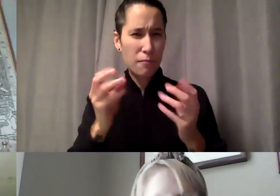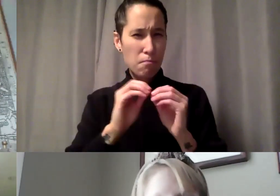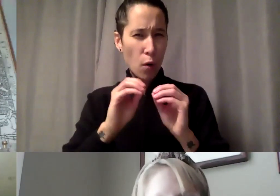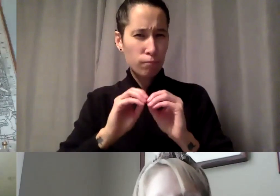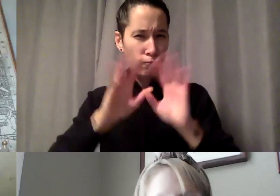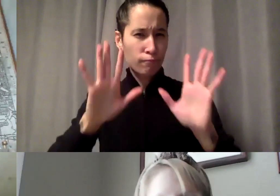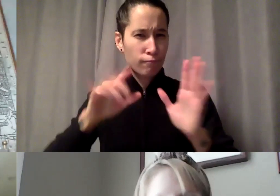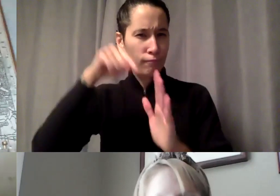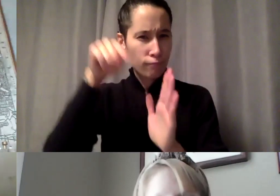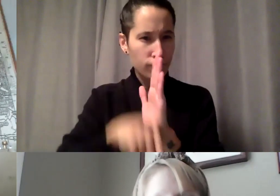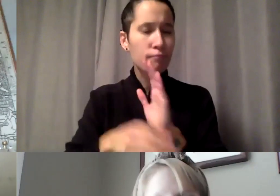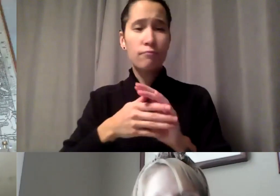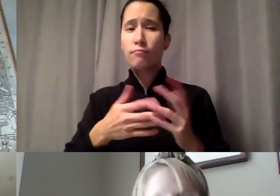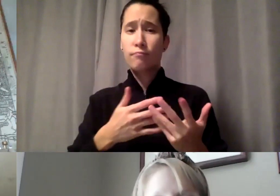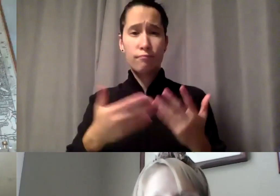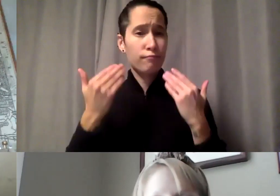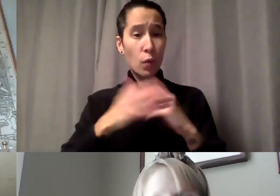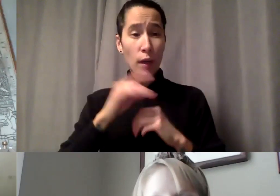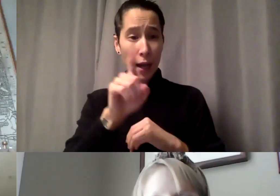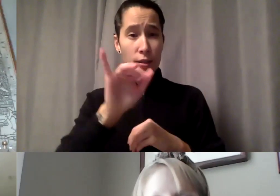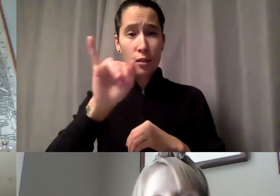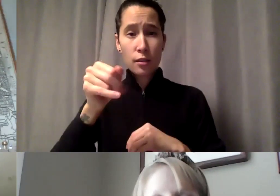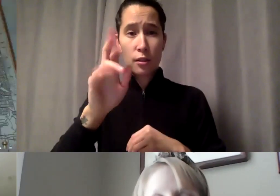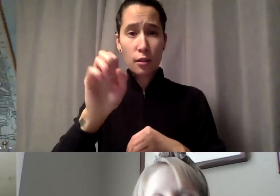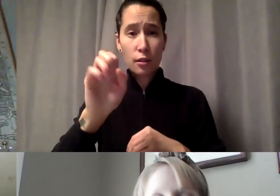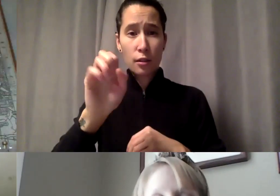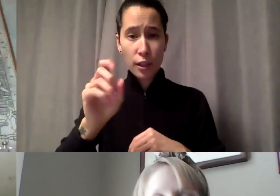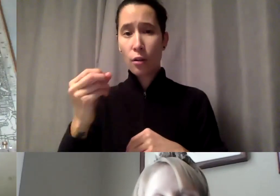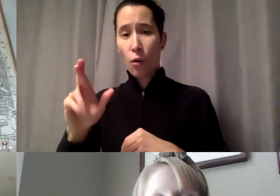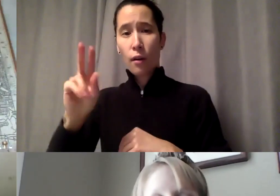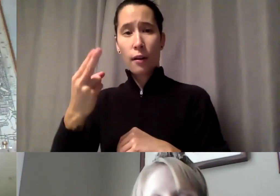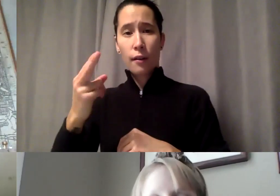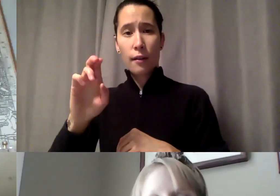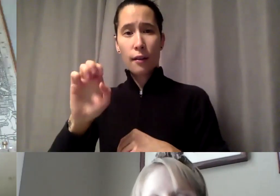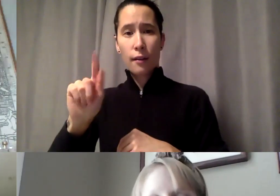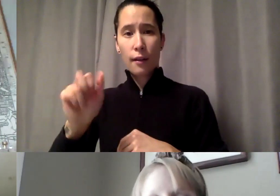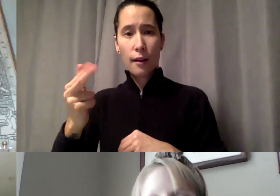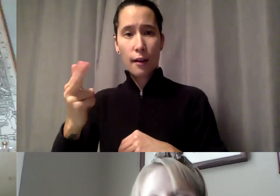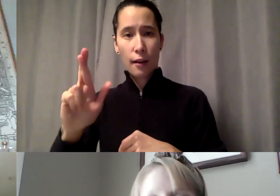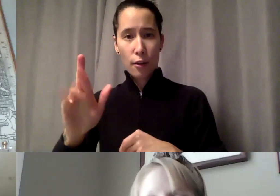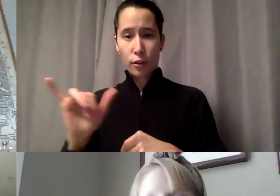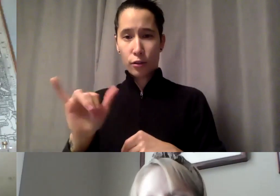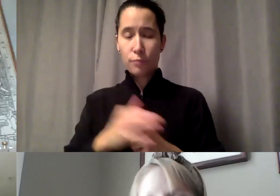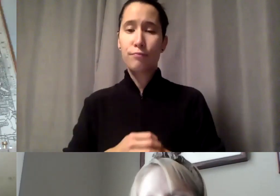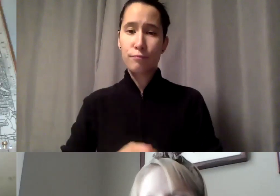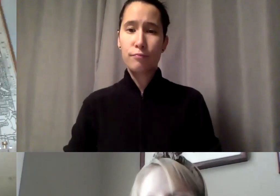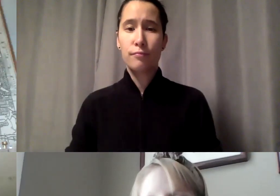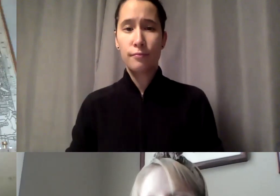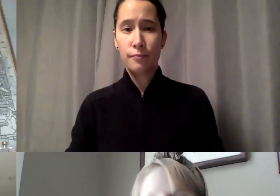further, don't hesitate to ask it then as well. And Heather will support us getting as much clarity as possible. So I'm